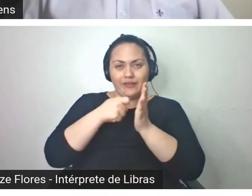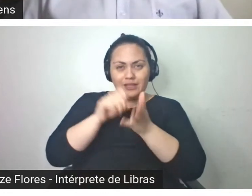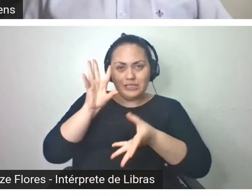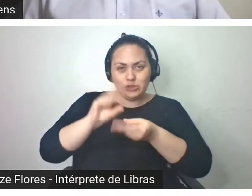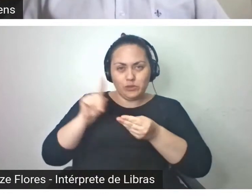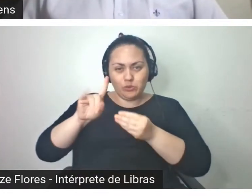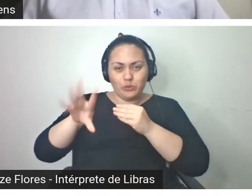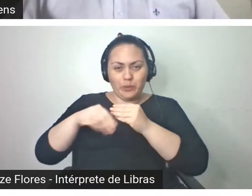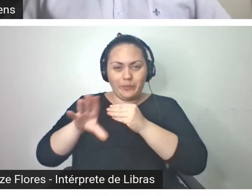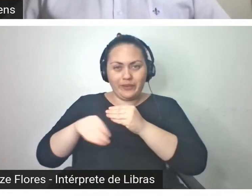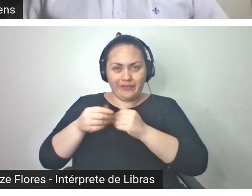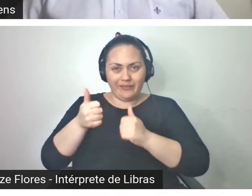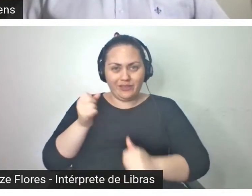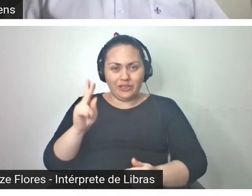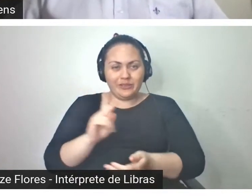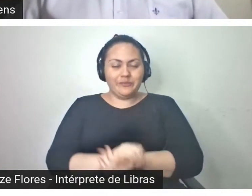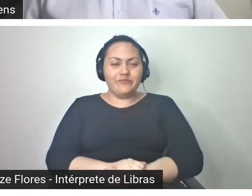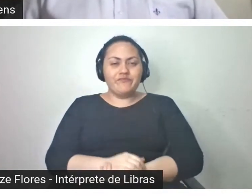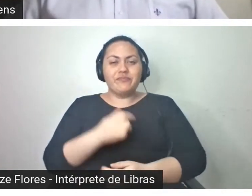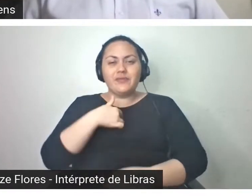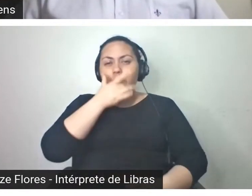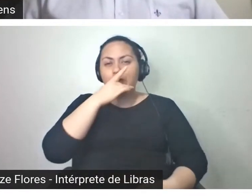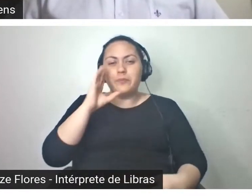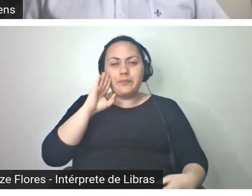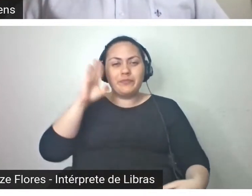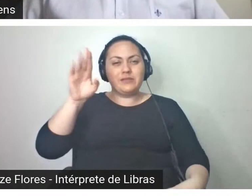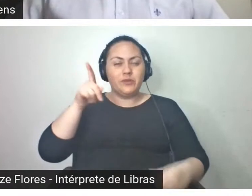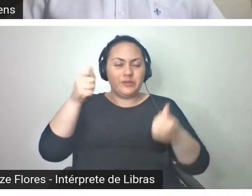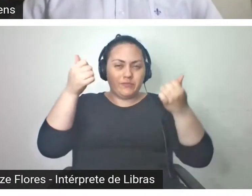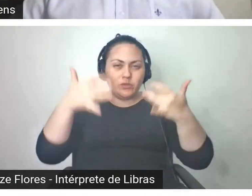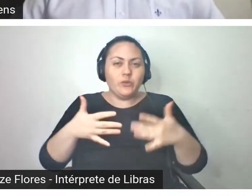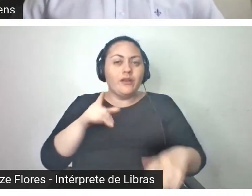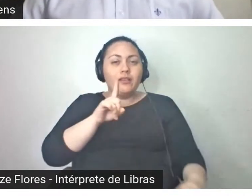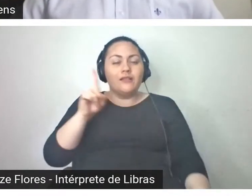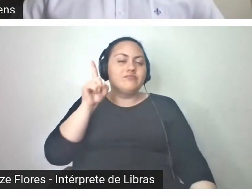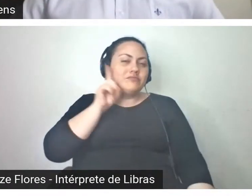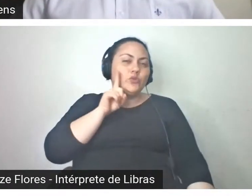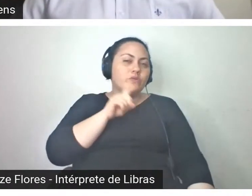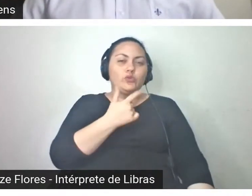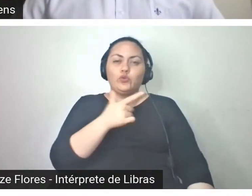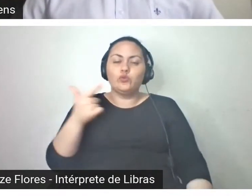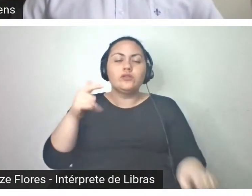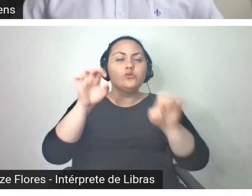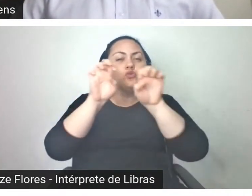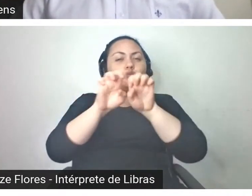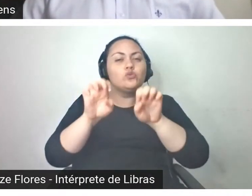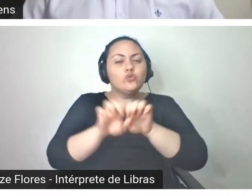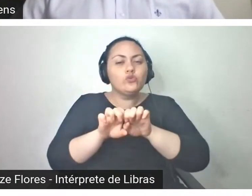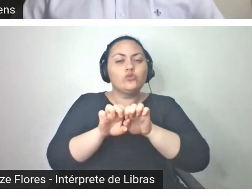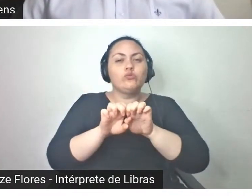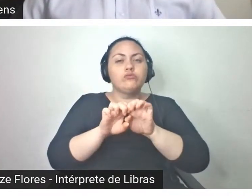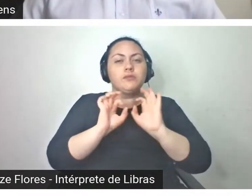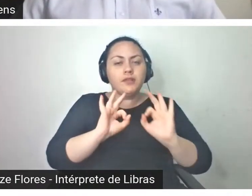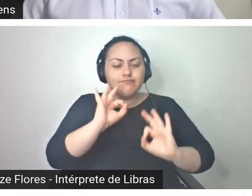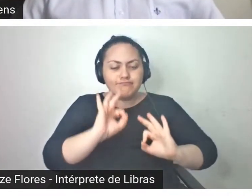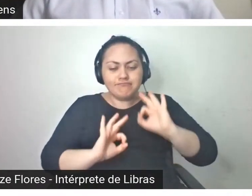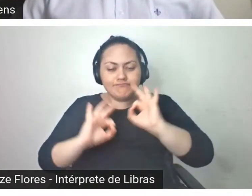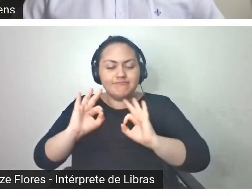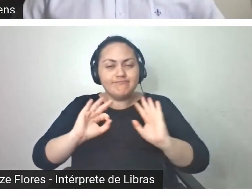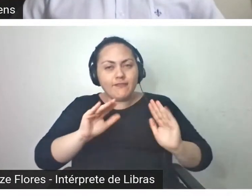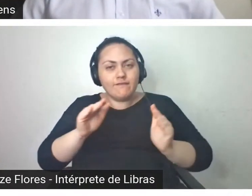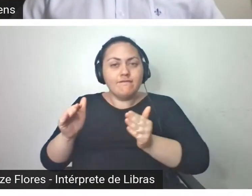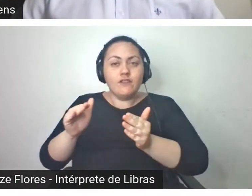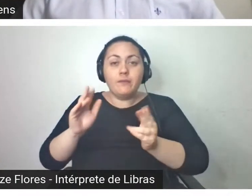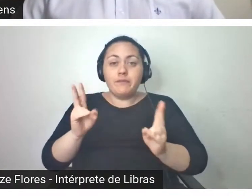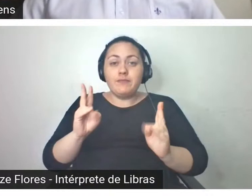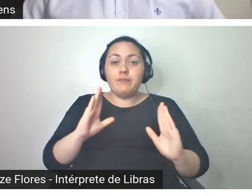que a ideia central, o que ele disse, é que você não tem nos Estados Unidos uma estrutura minimamente organizada nessa